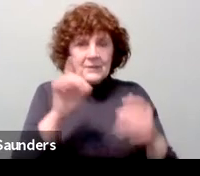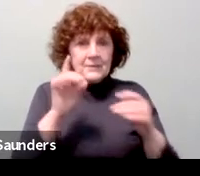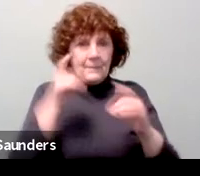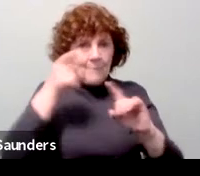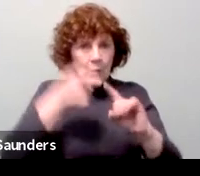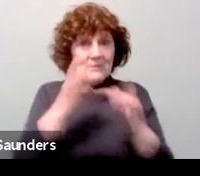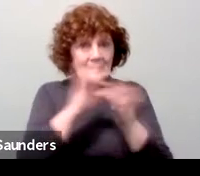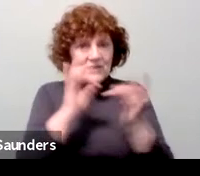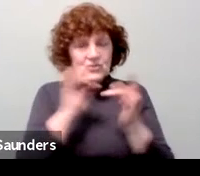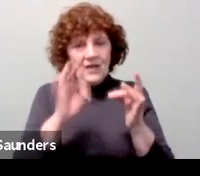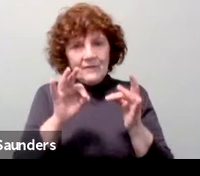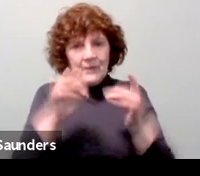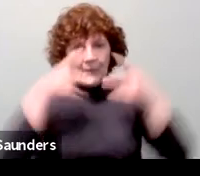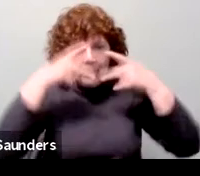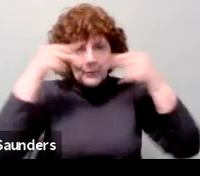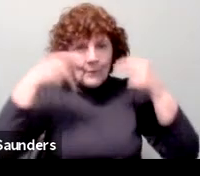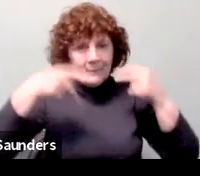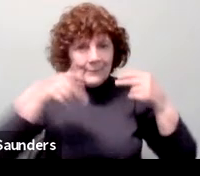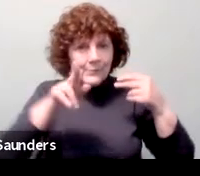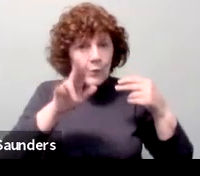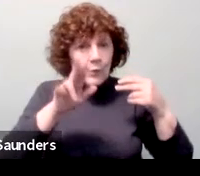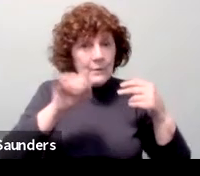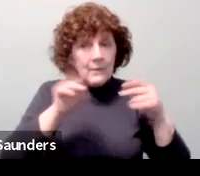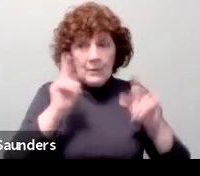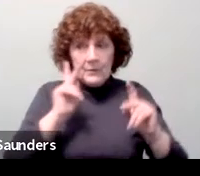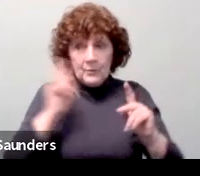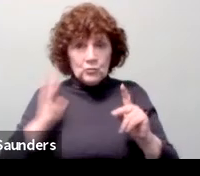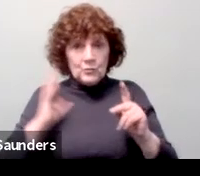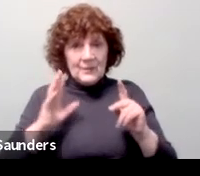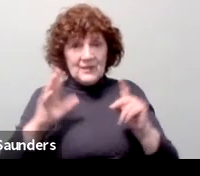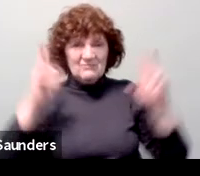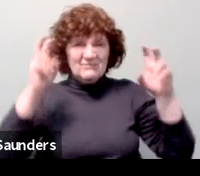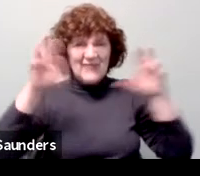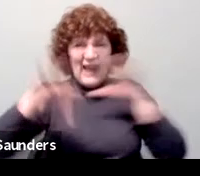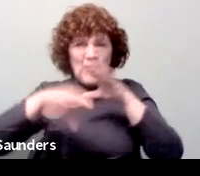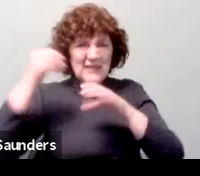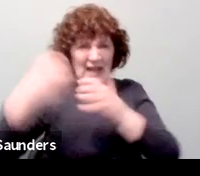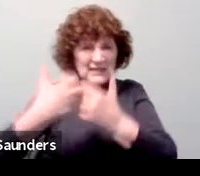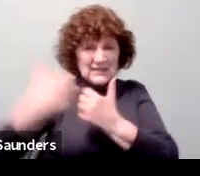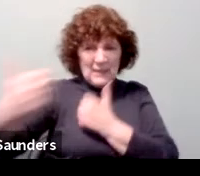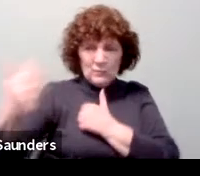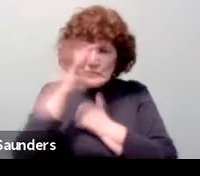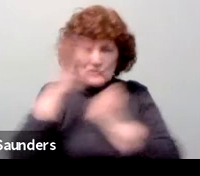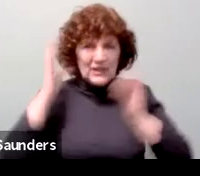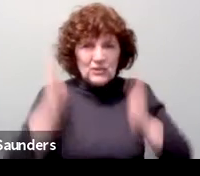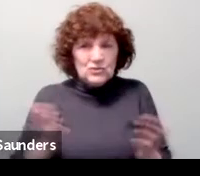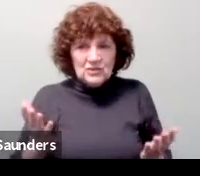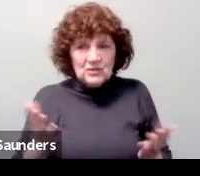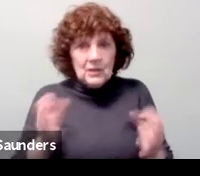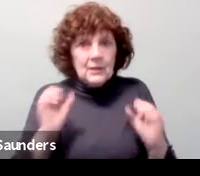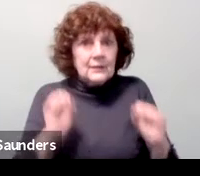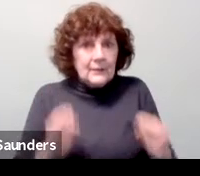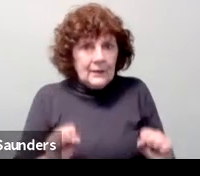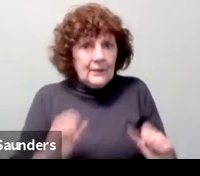that those who were once outsiders, those who were once strangers, can become fully